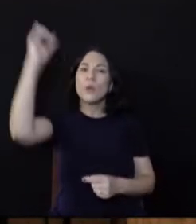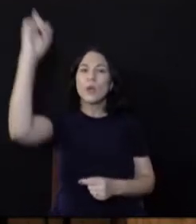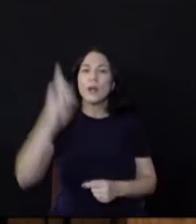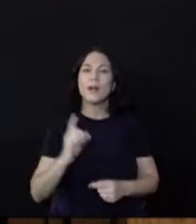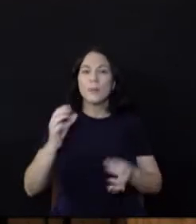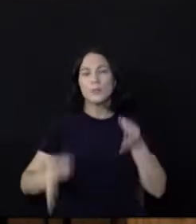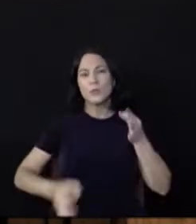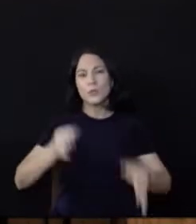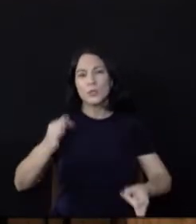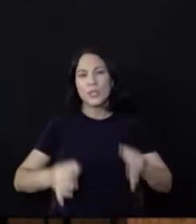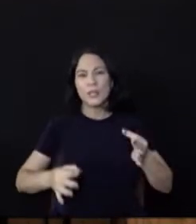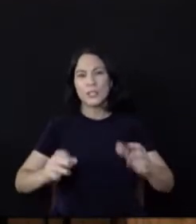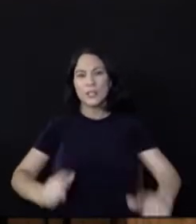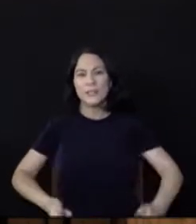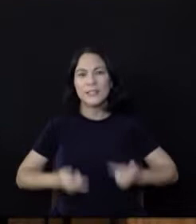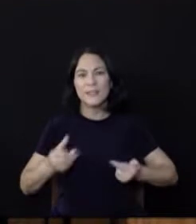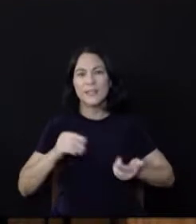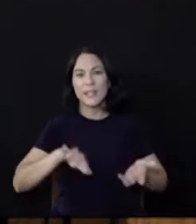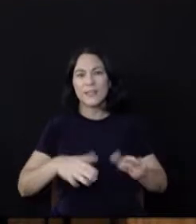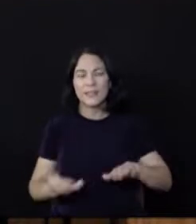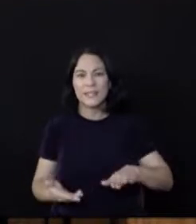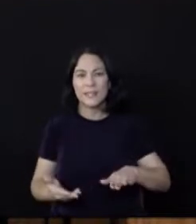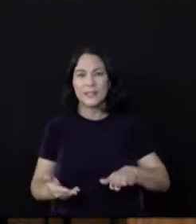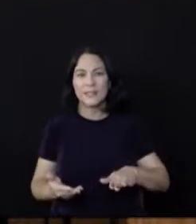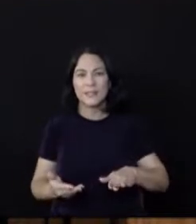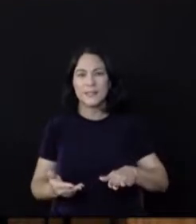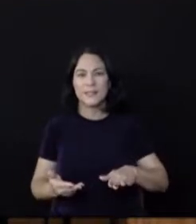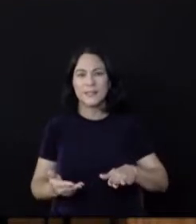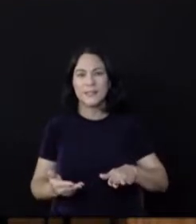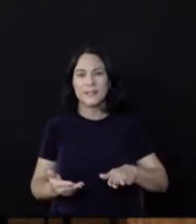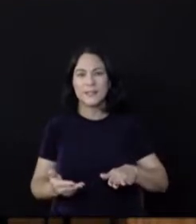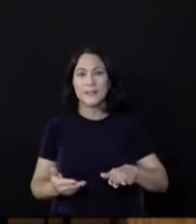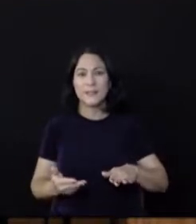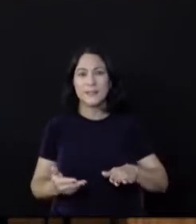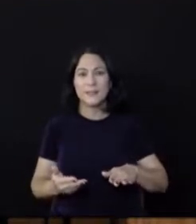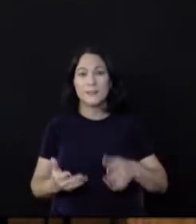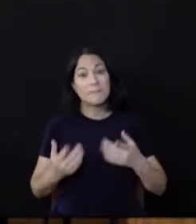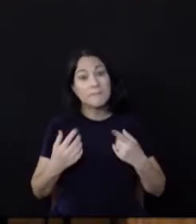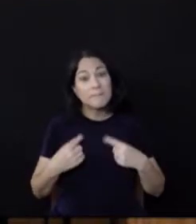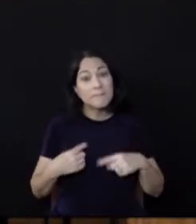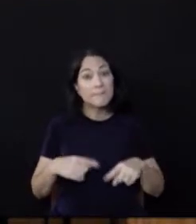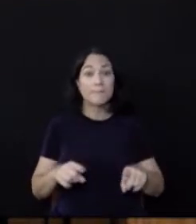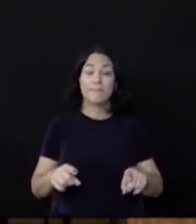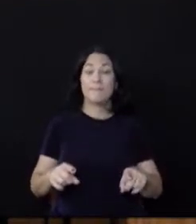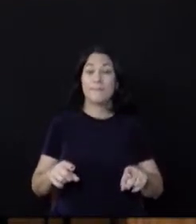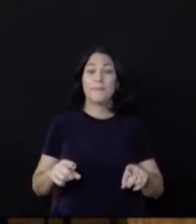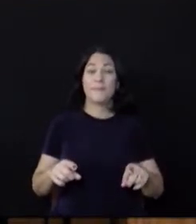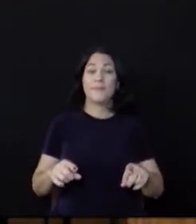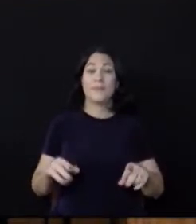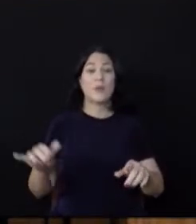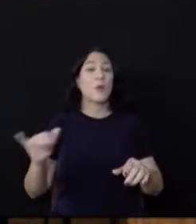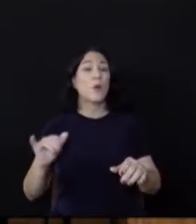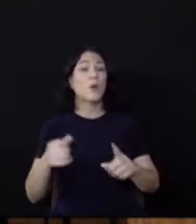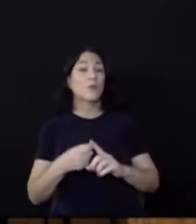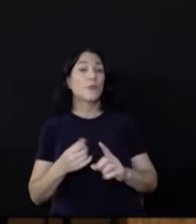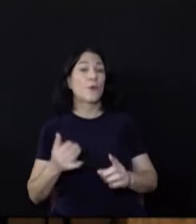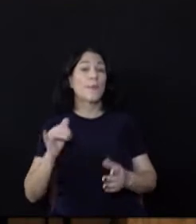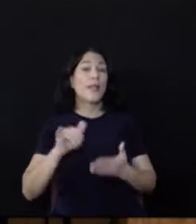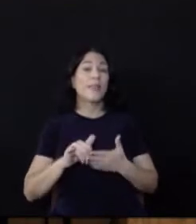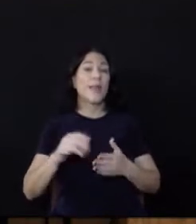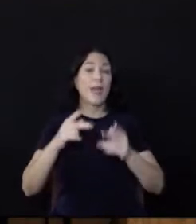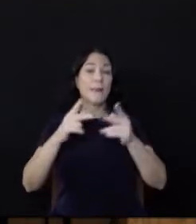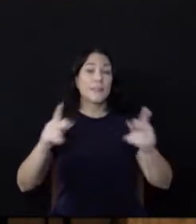the living and the dead. And in the meantime, it is also from that position of